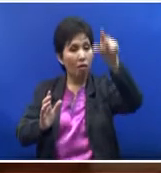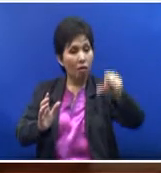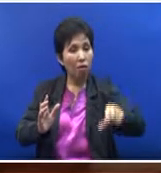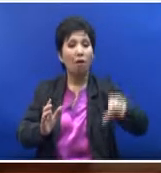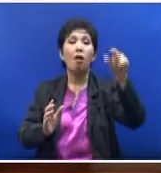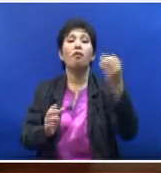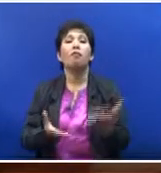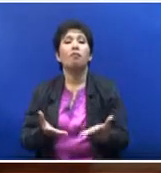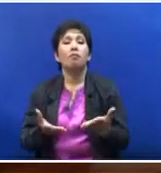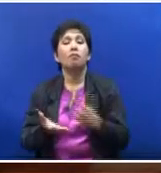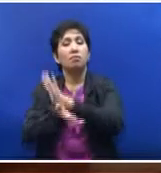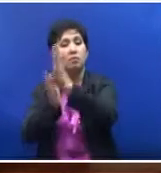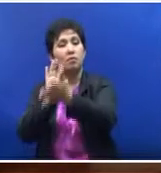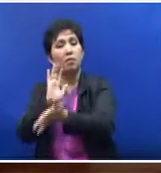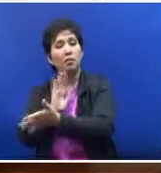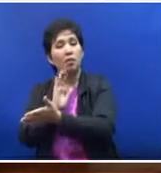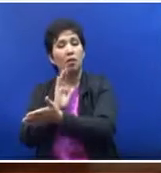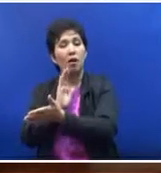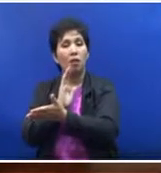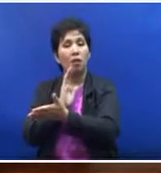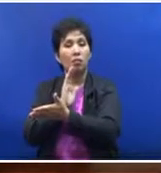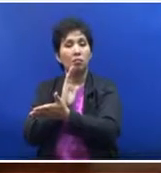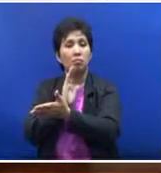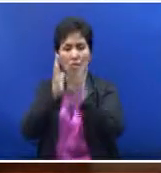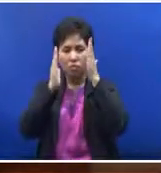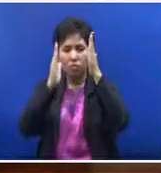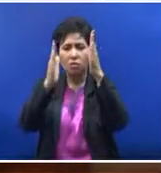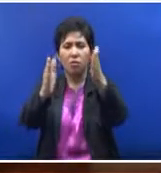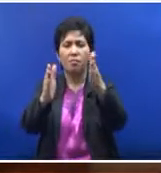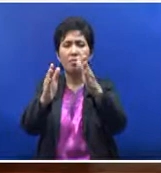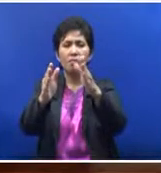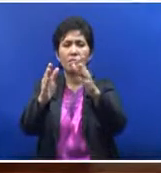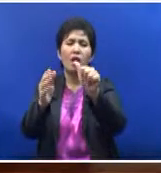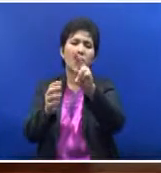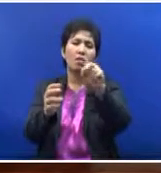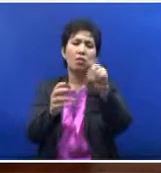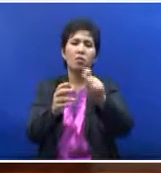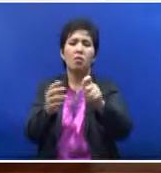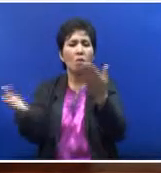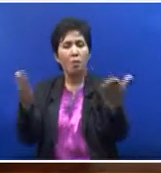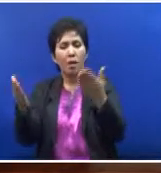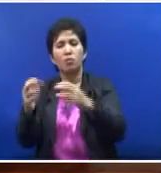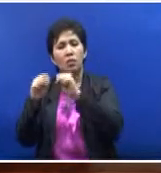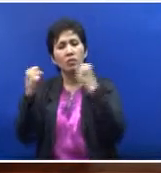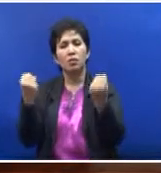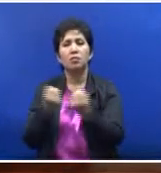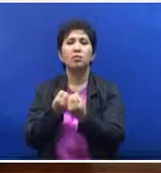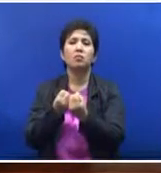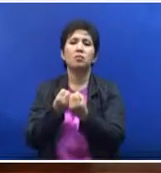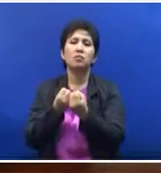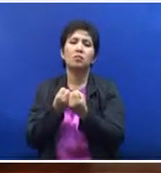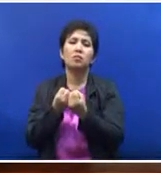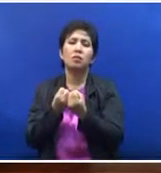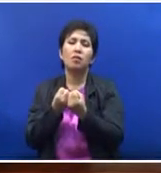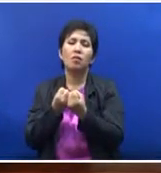Okay, and then the scope is more holistic for anthropological method compared to sociological method, whereby it is